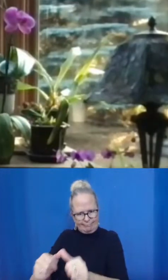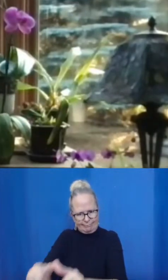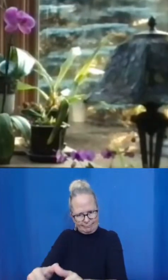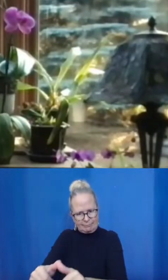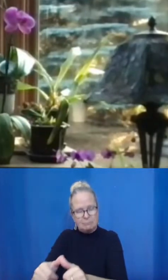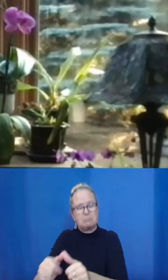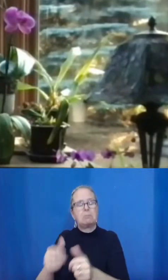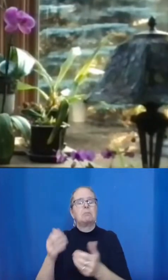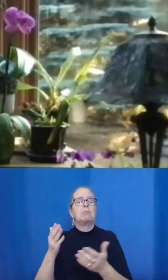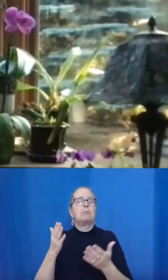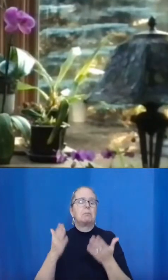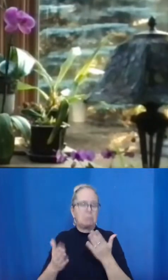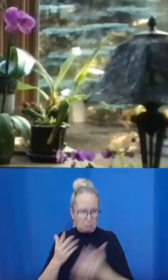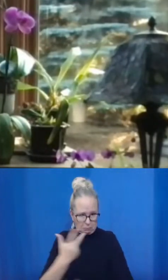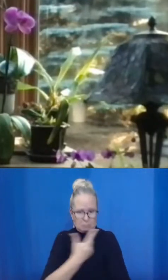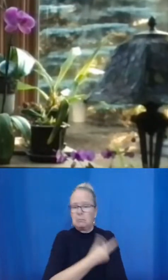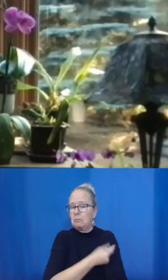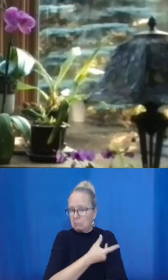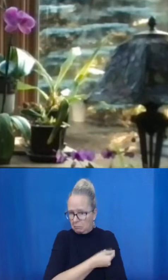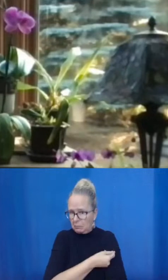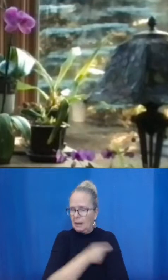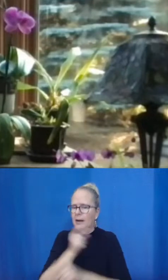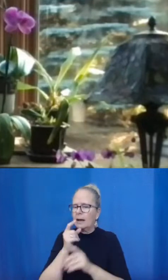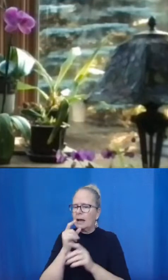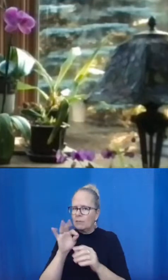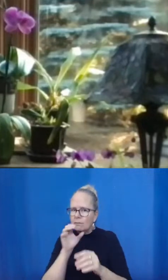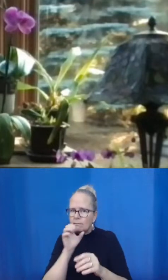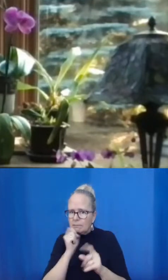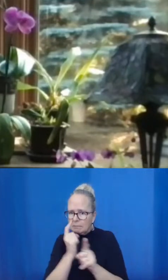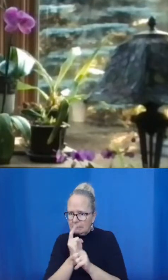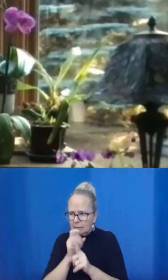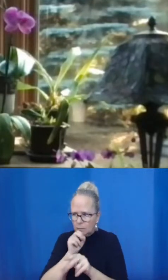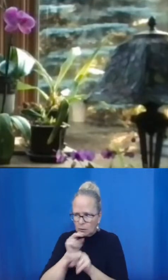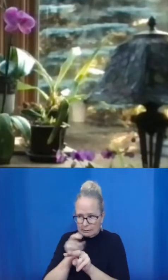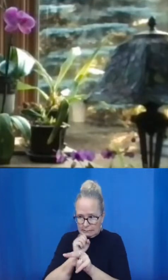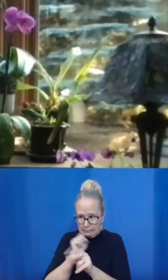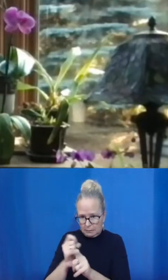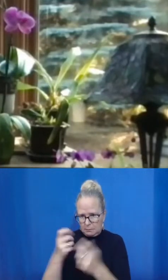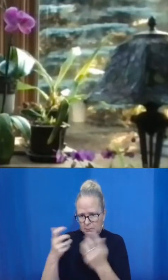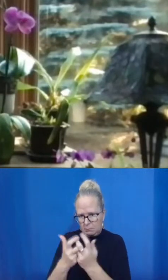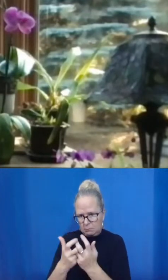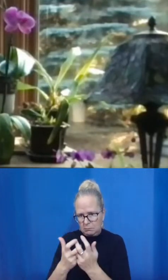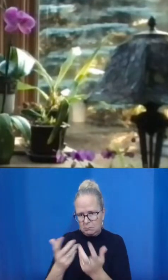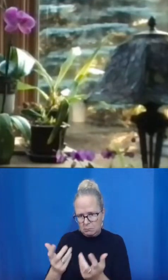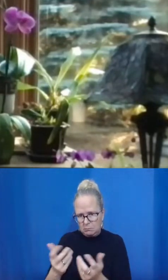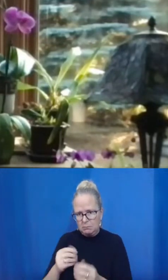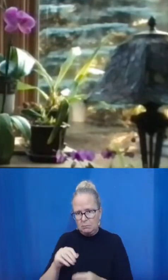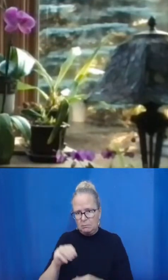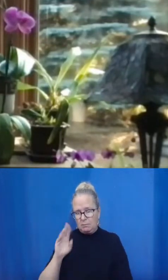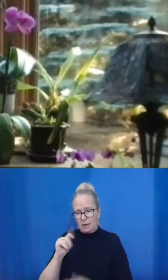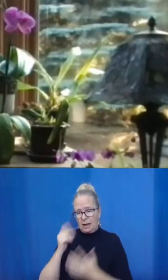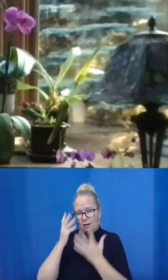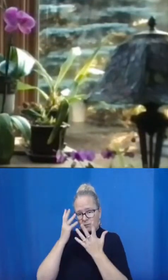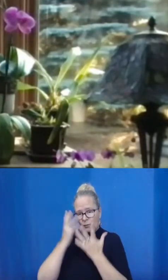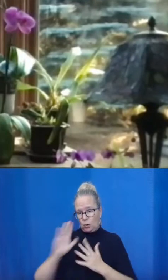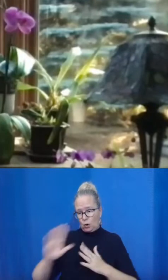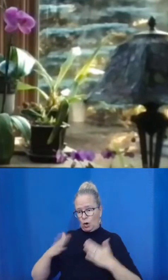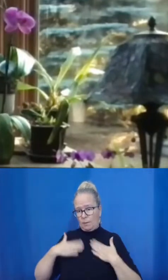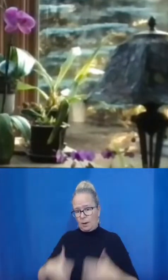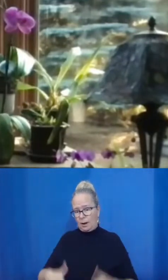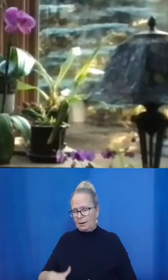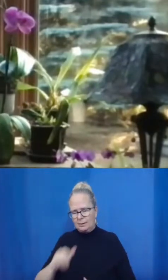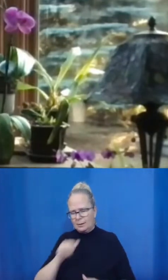protection. And we've now seen on several occasions the terrible scenario of doubly